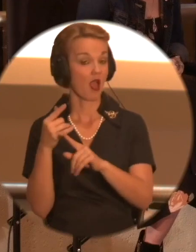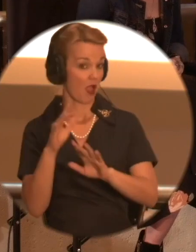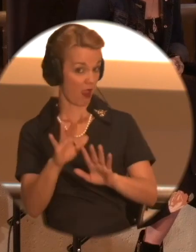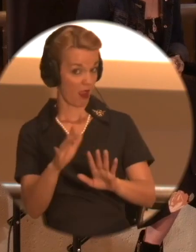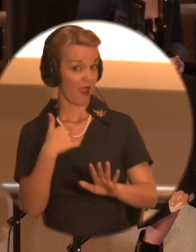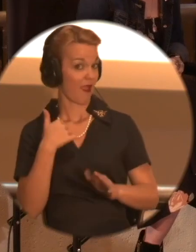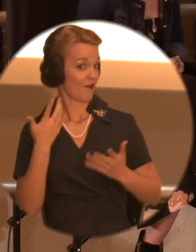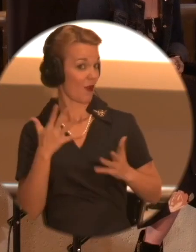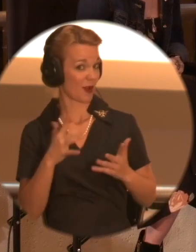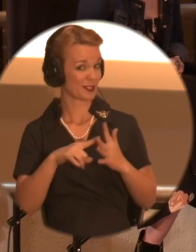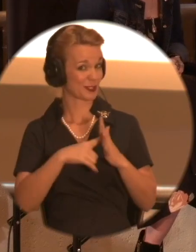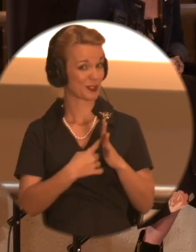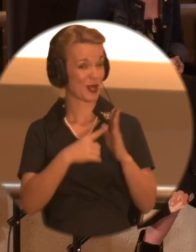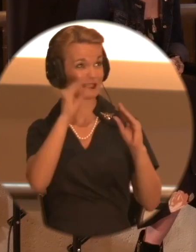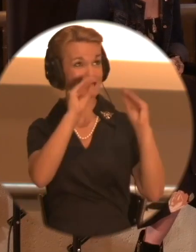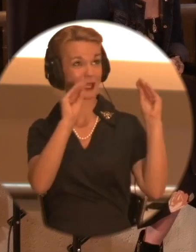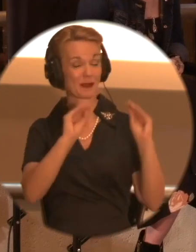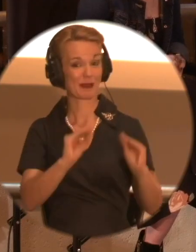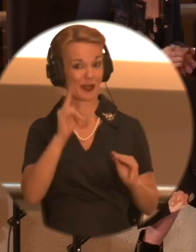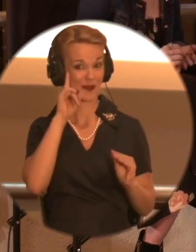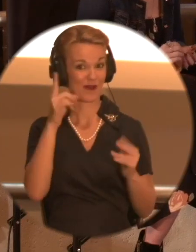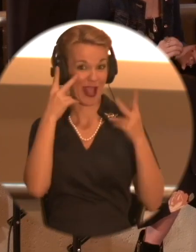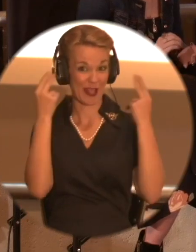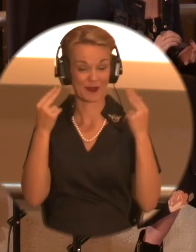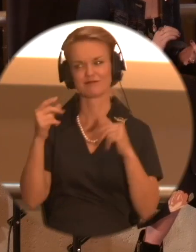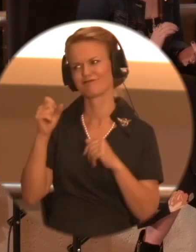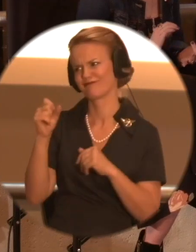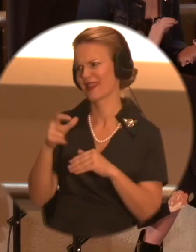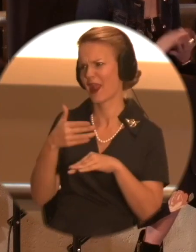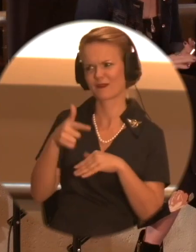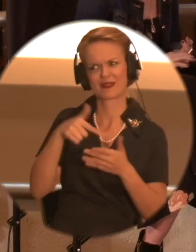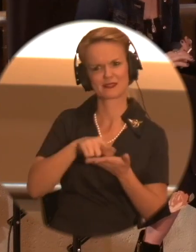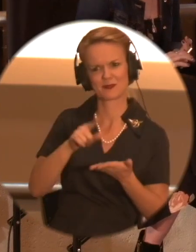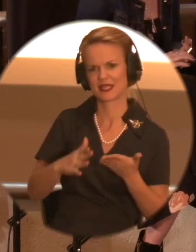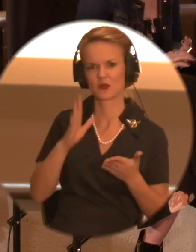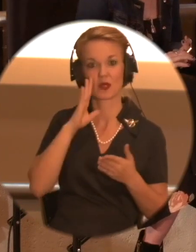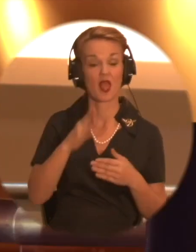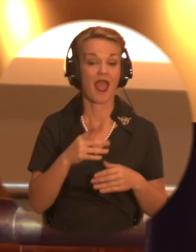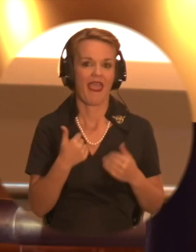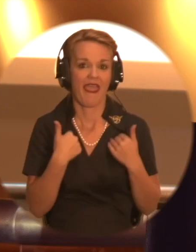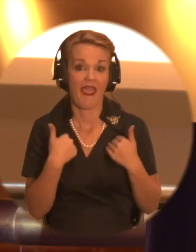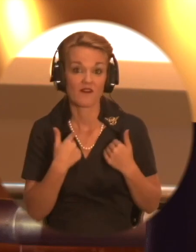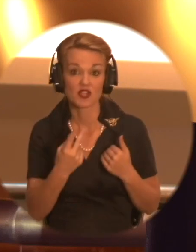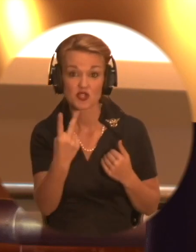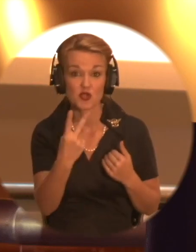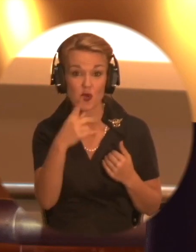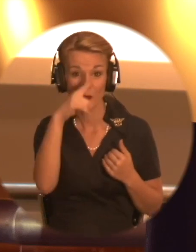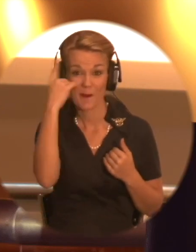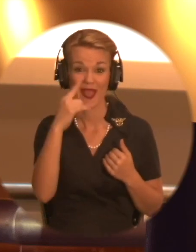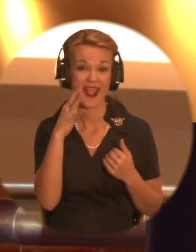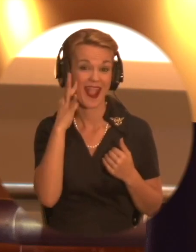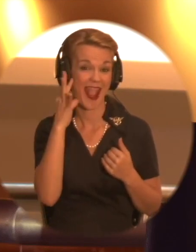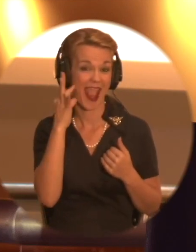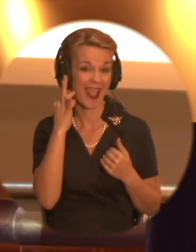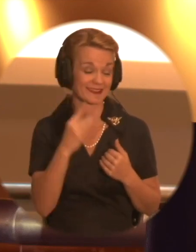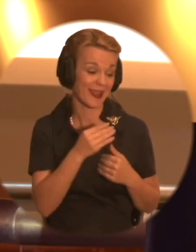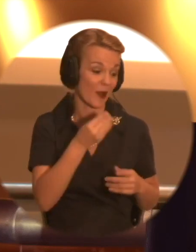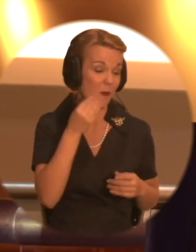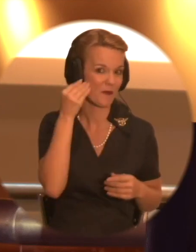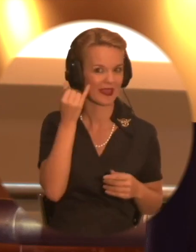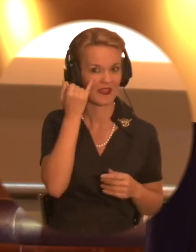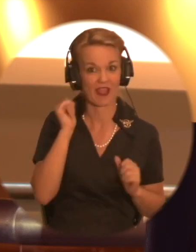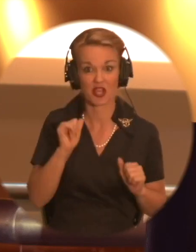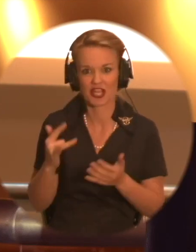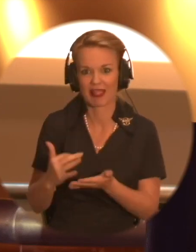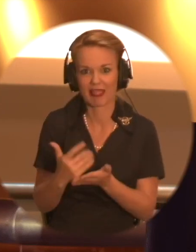for Halloween. I'm all about Halloween. After this weekend, it's starting to come out. I have 2 black cats at home, and if I could get more black cats,